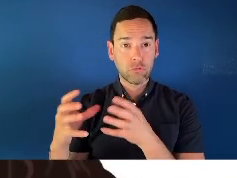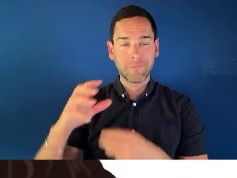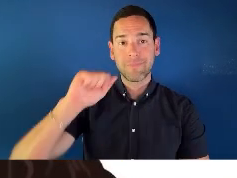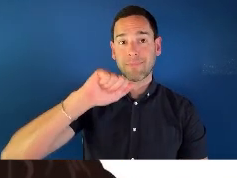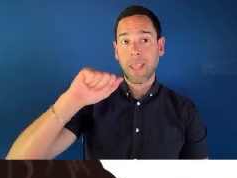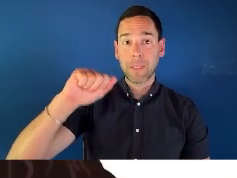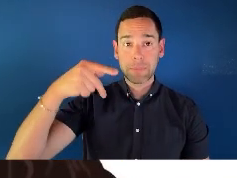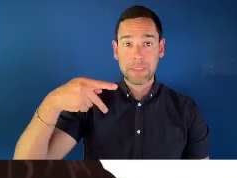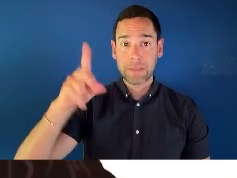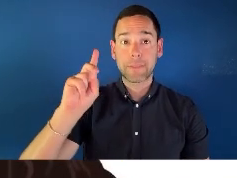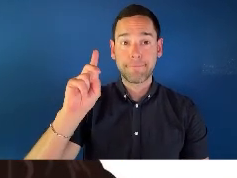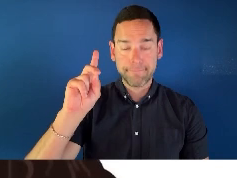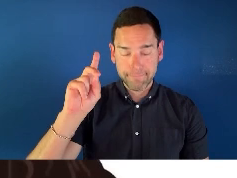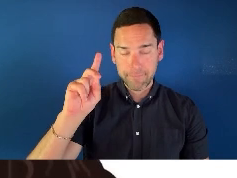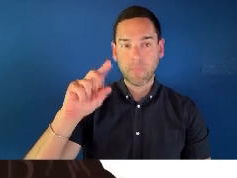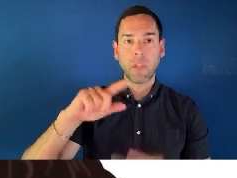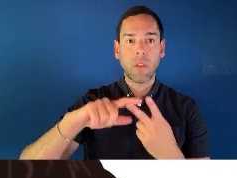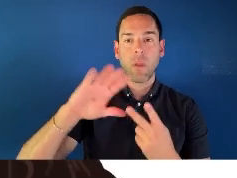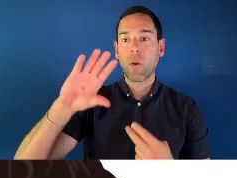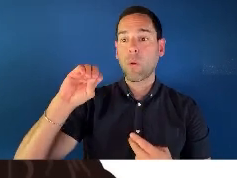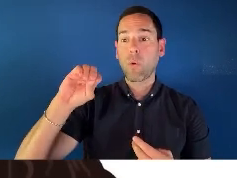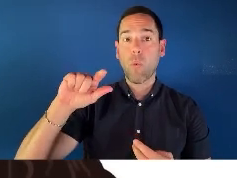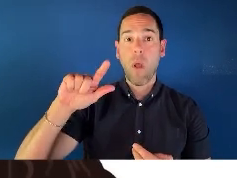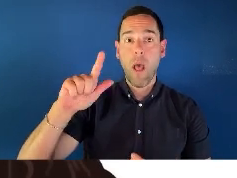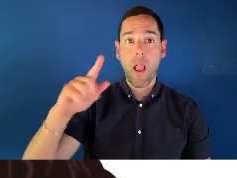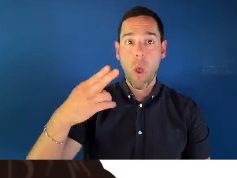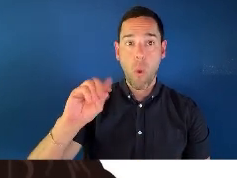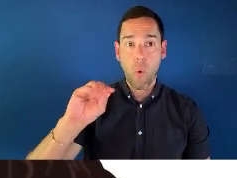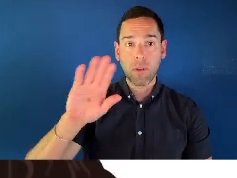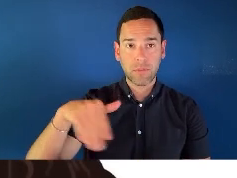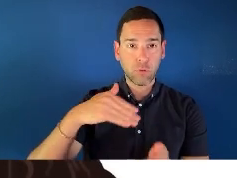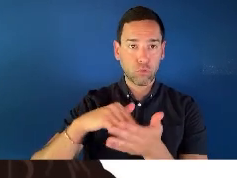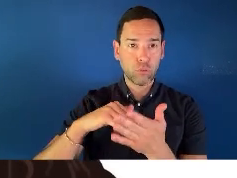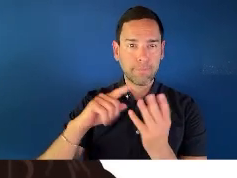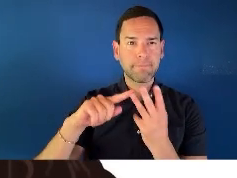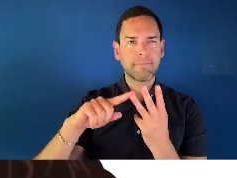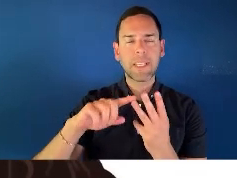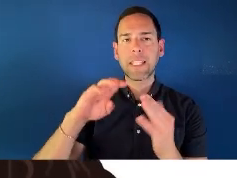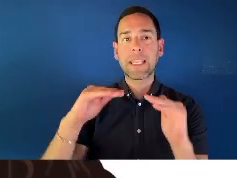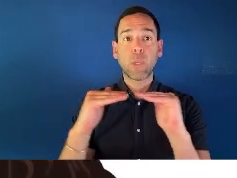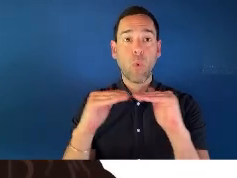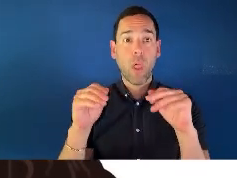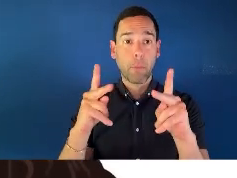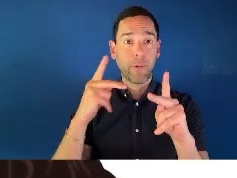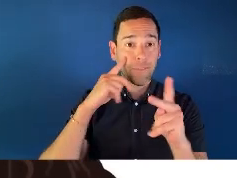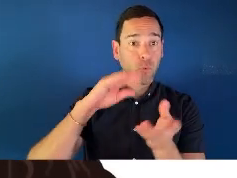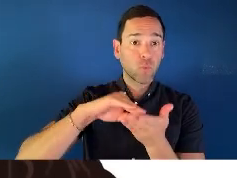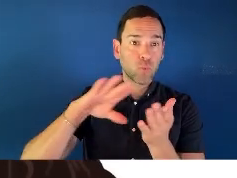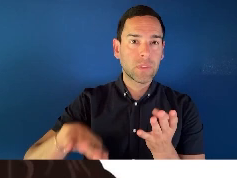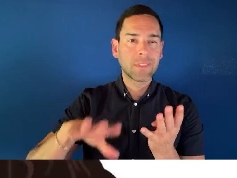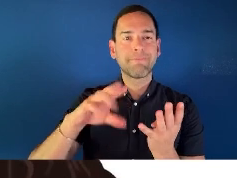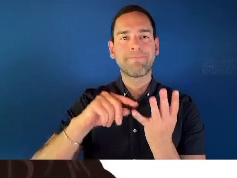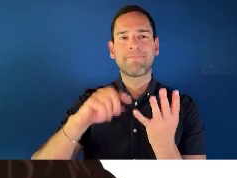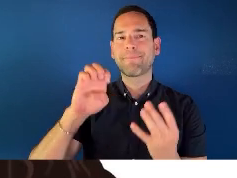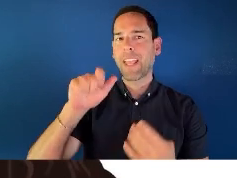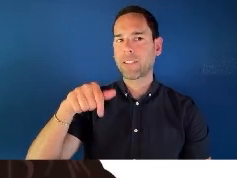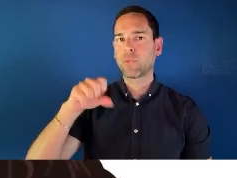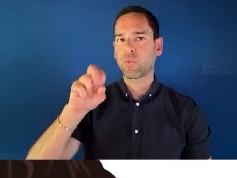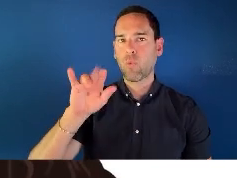On screen now is the logo of the Heumann-Armstrong Award and white text on a gray background that reads